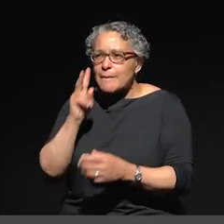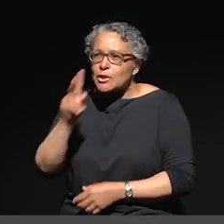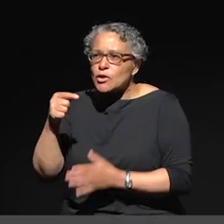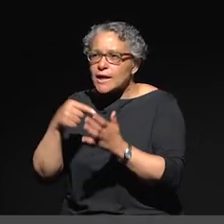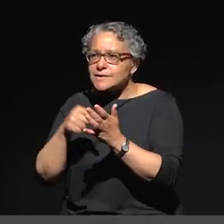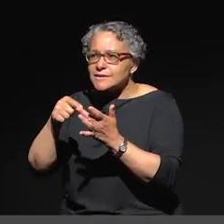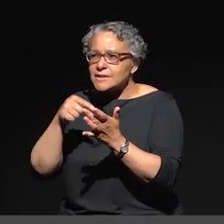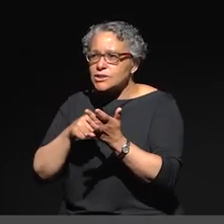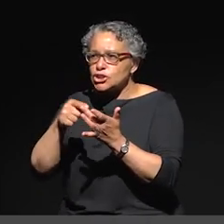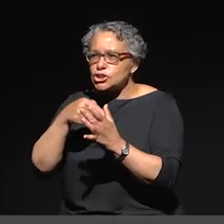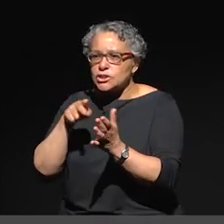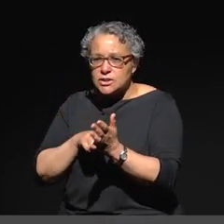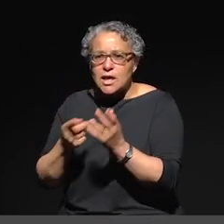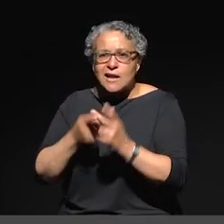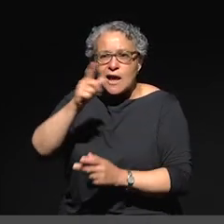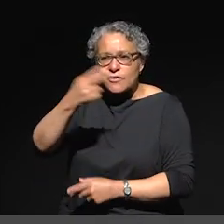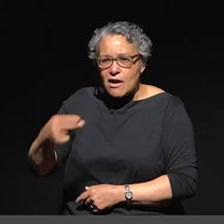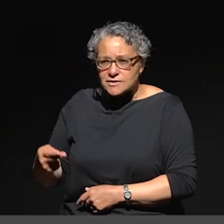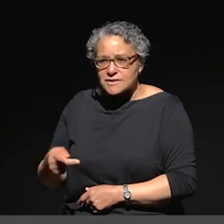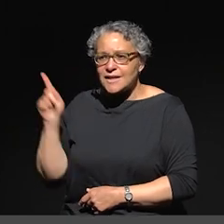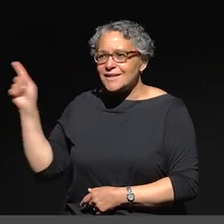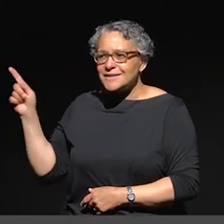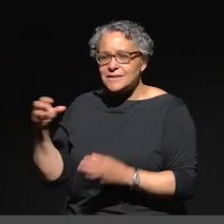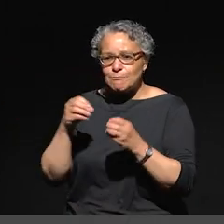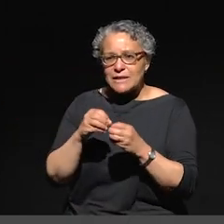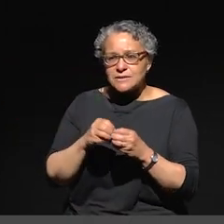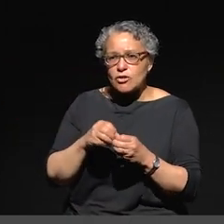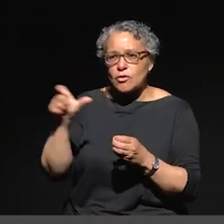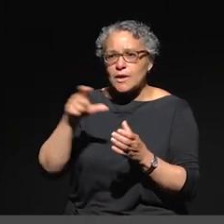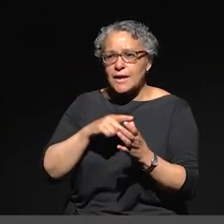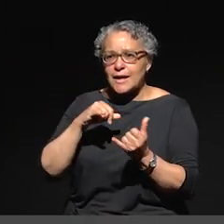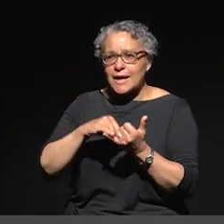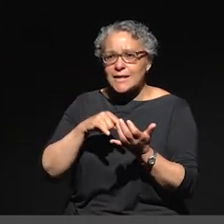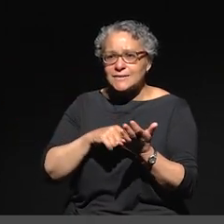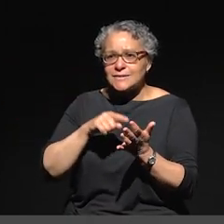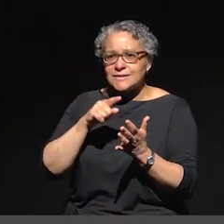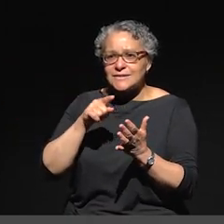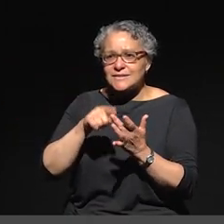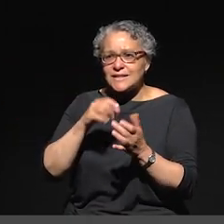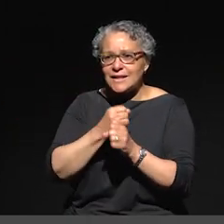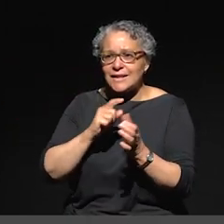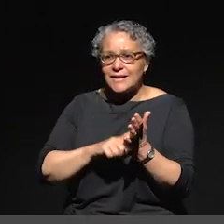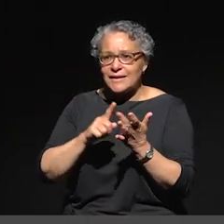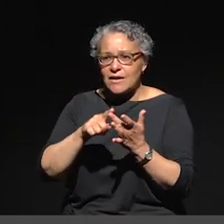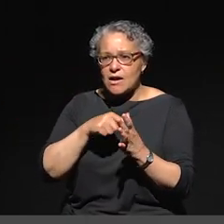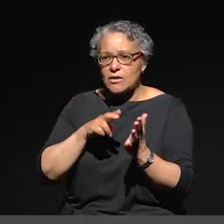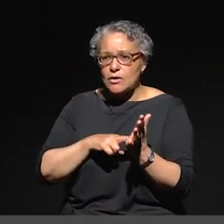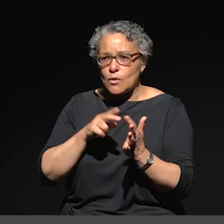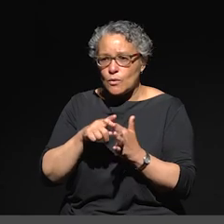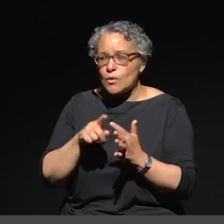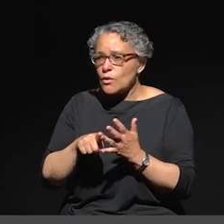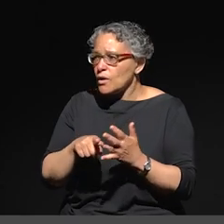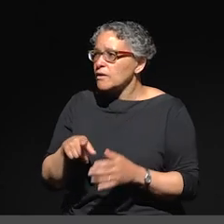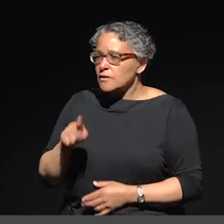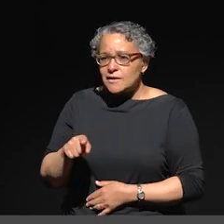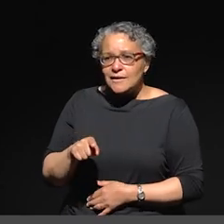artists, and he was painting these portraits. This is Baldassare Castiglione, with whom he composed that letter and had an intellectual